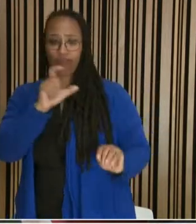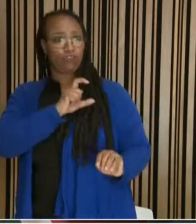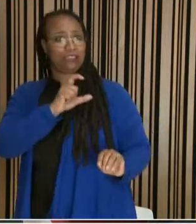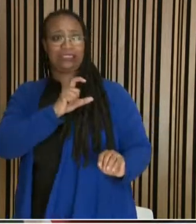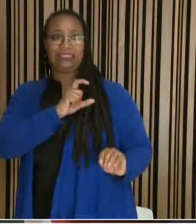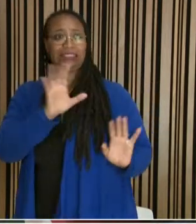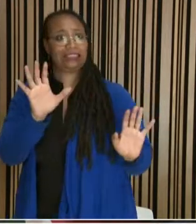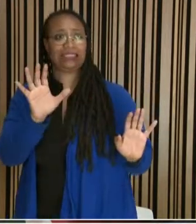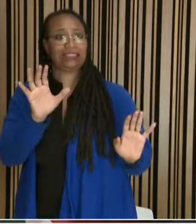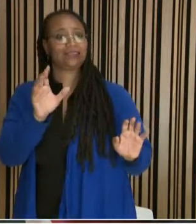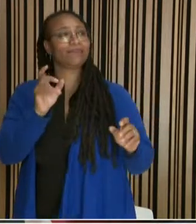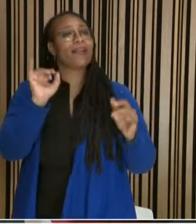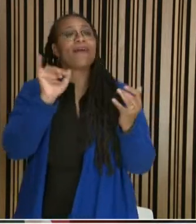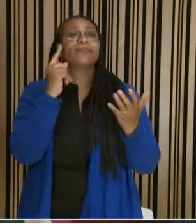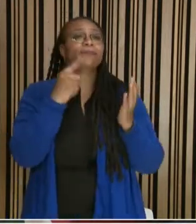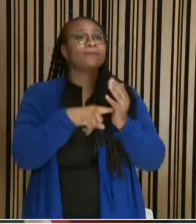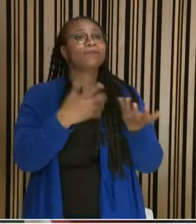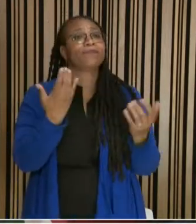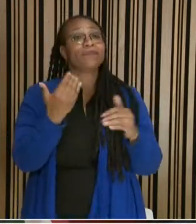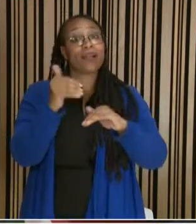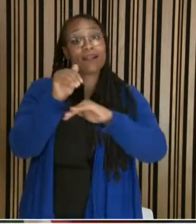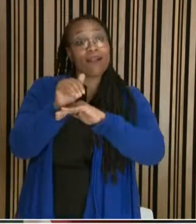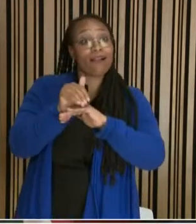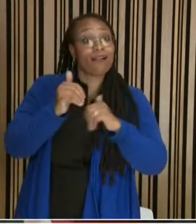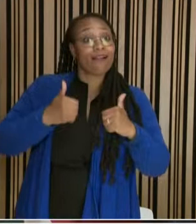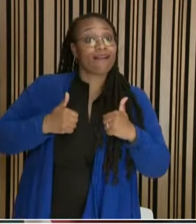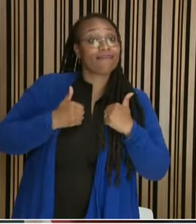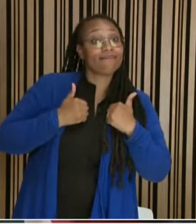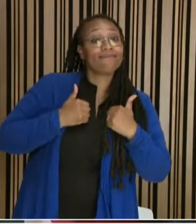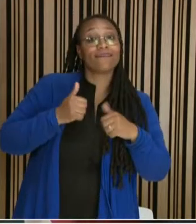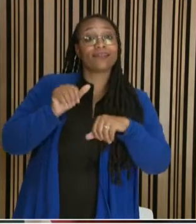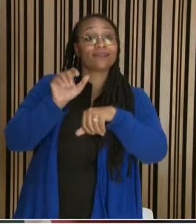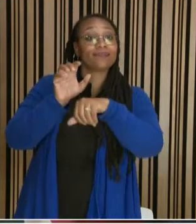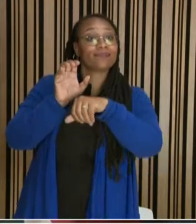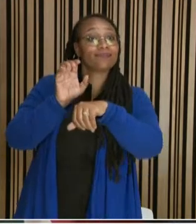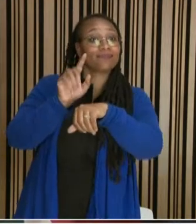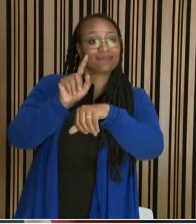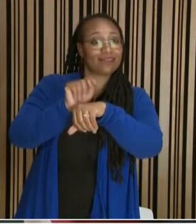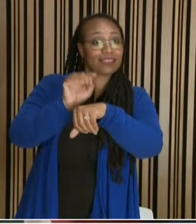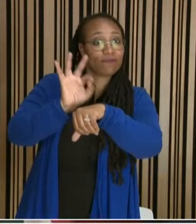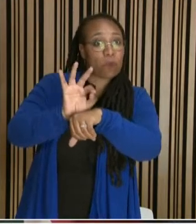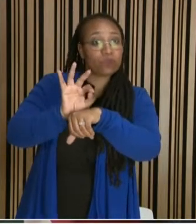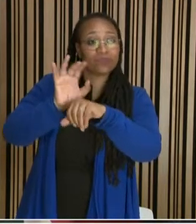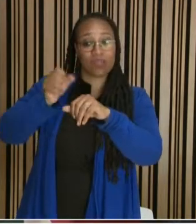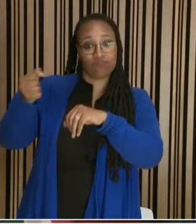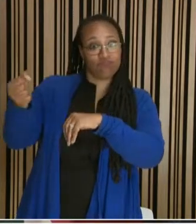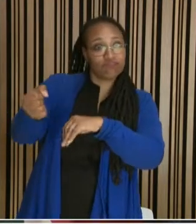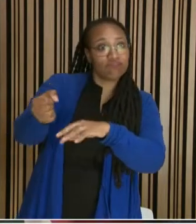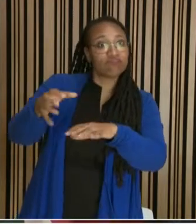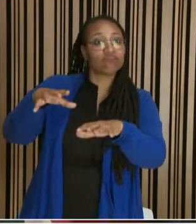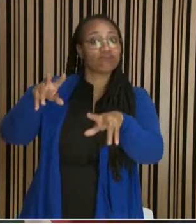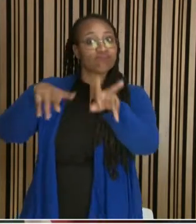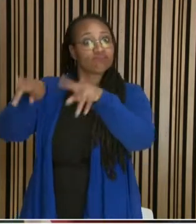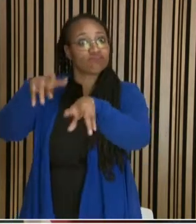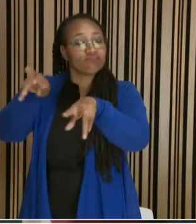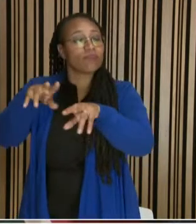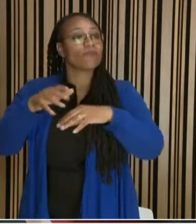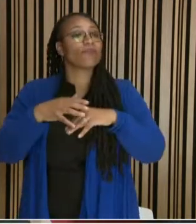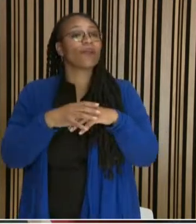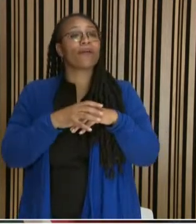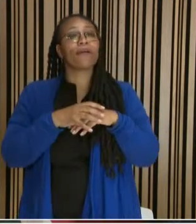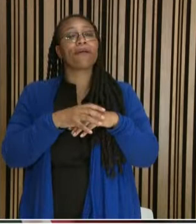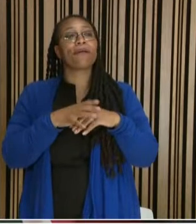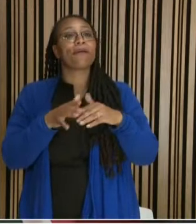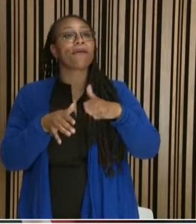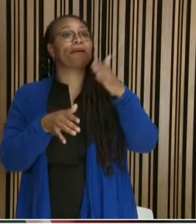on our nightlife task forces, but also we have a lot of private security presence, and we